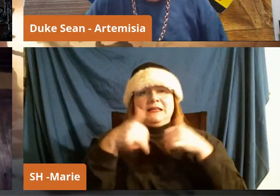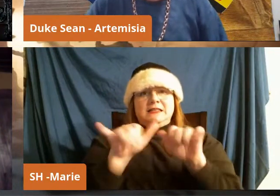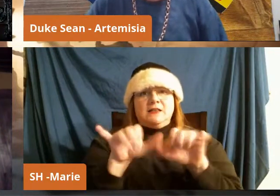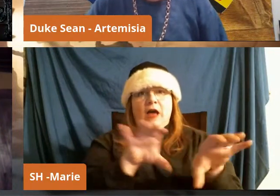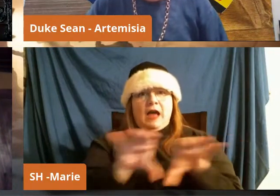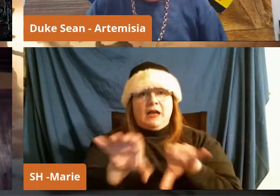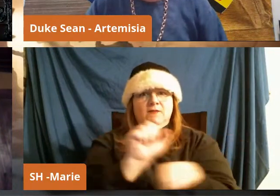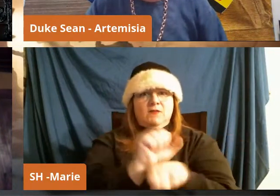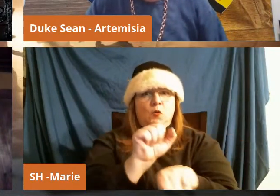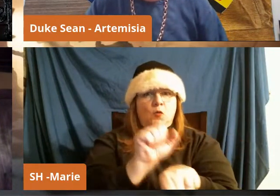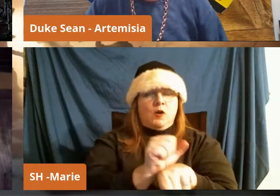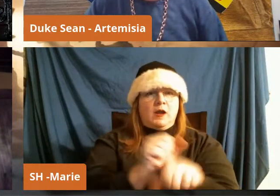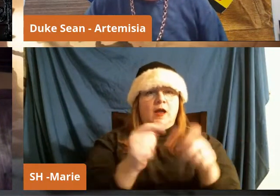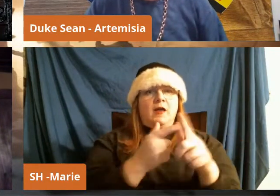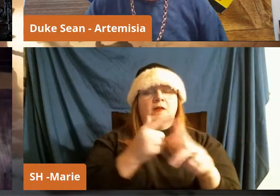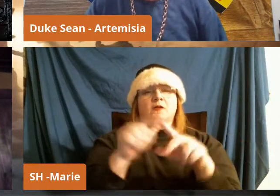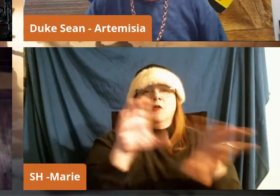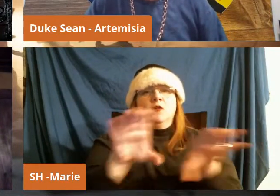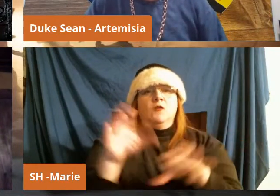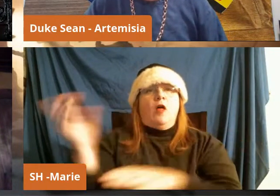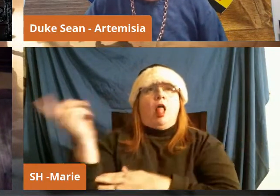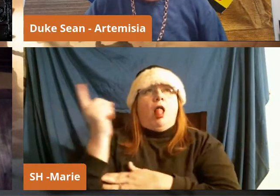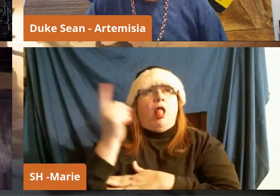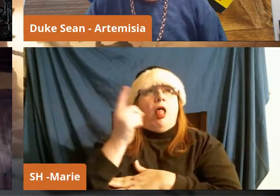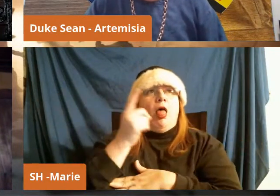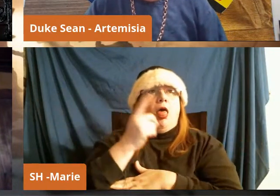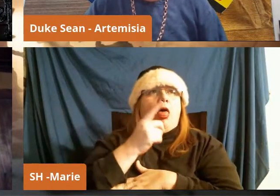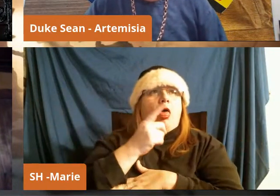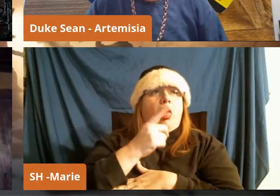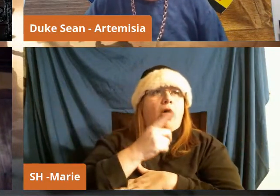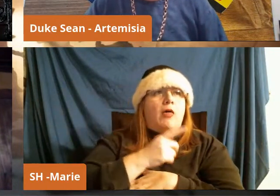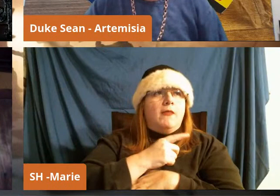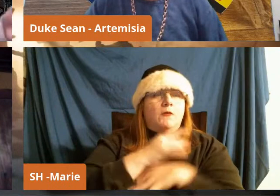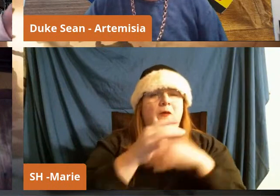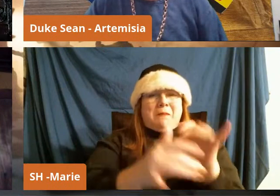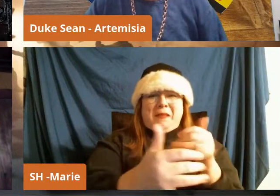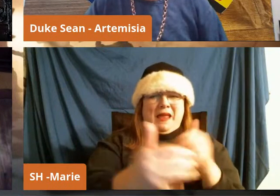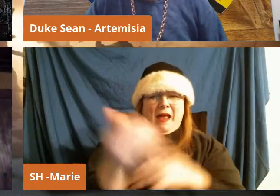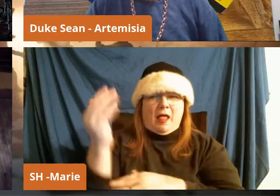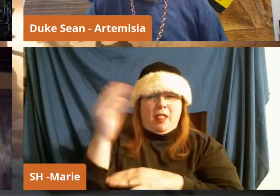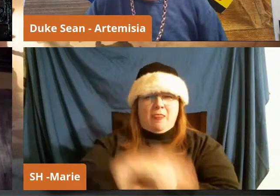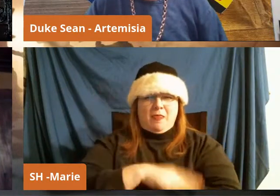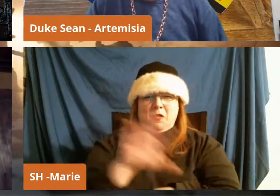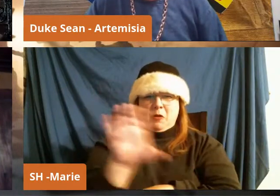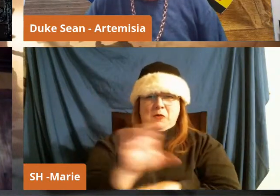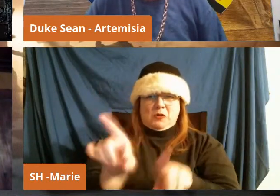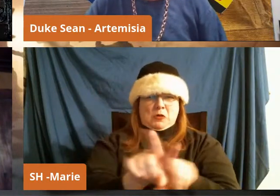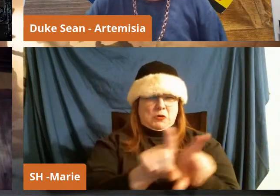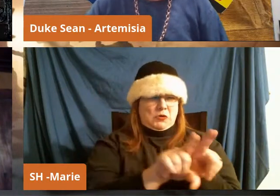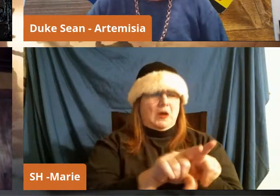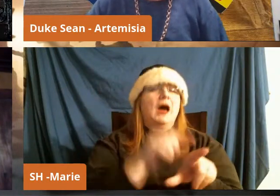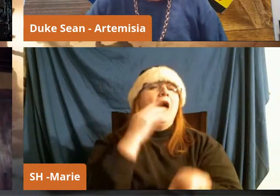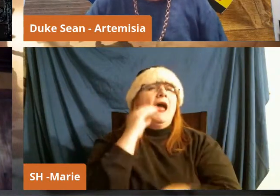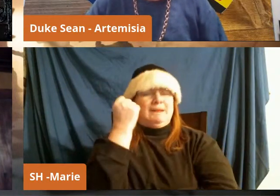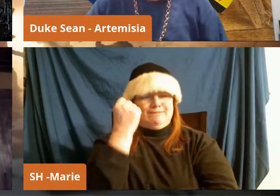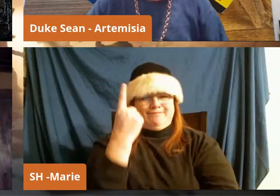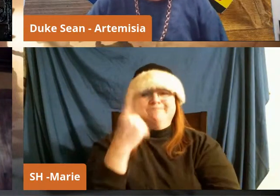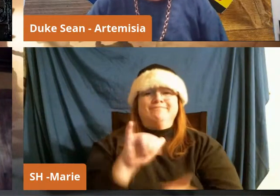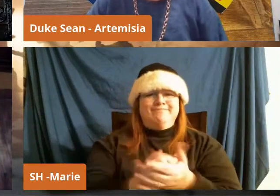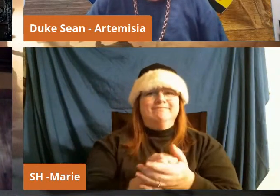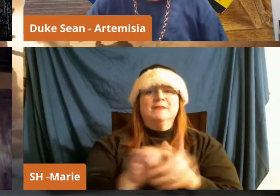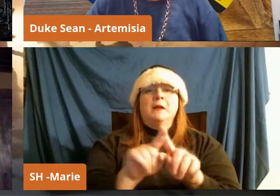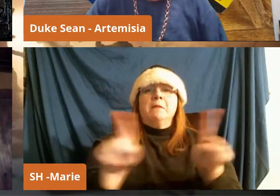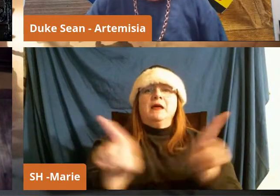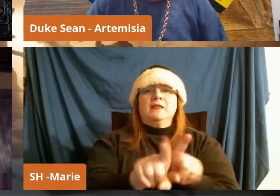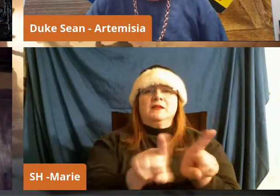actively working and this is what they do all day, they don't want to also play on the computer too, right? And I get that. But